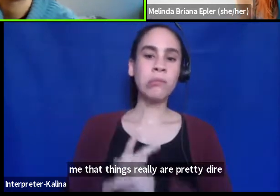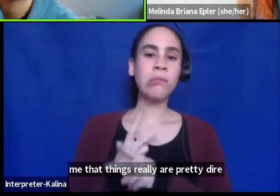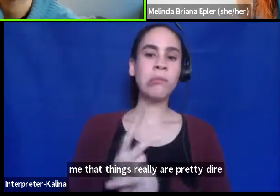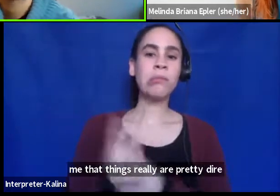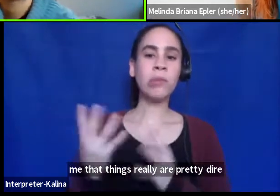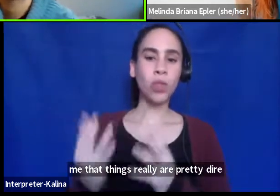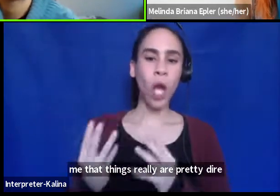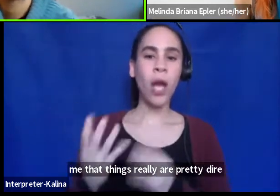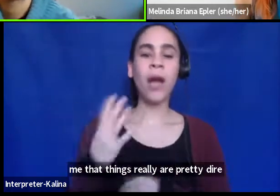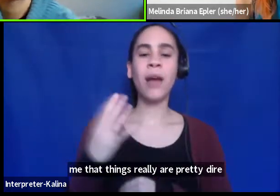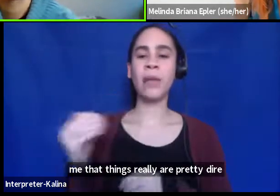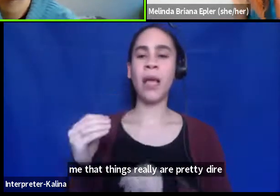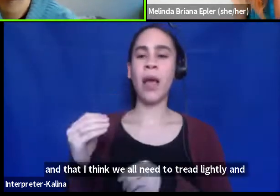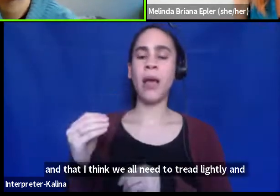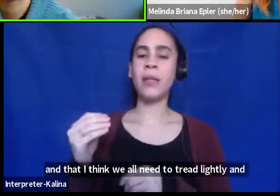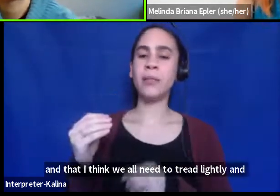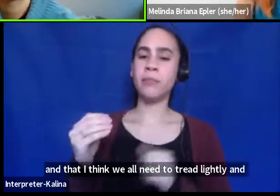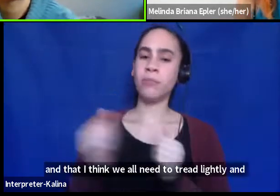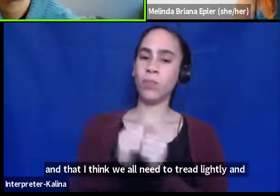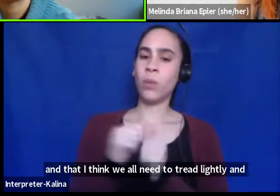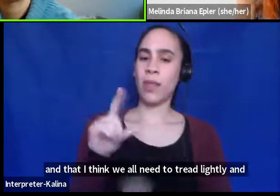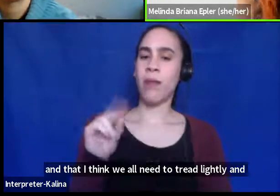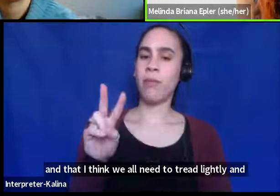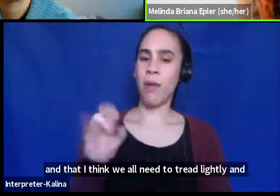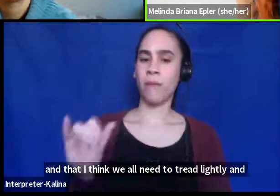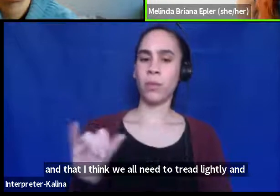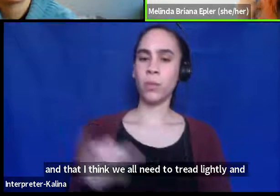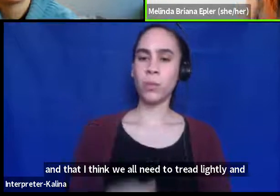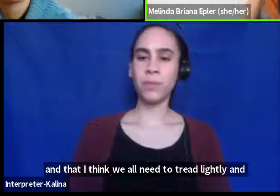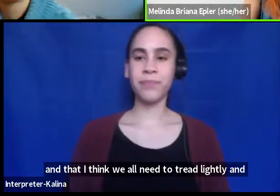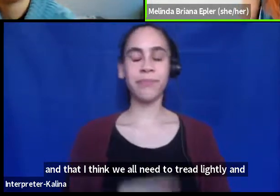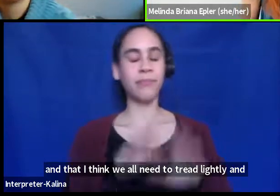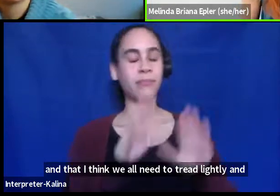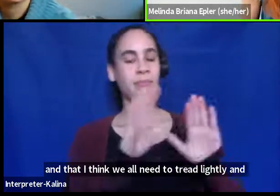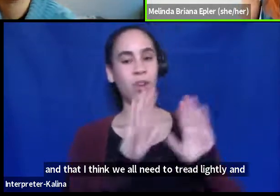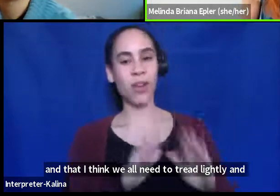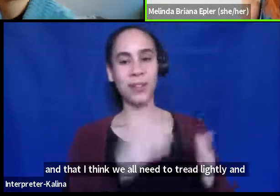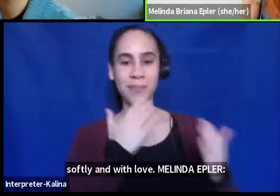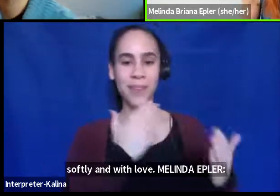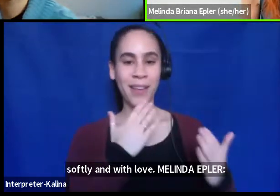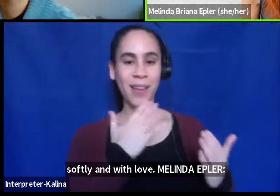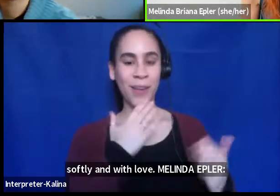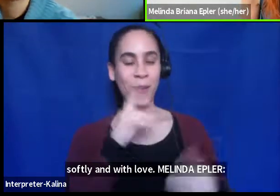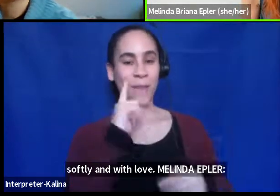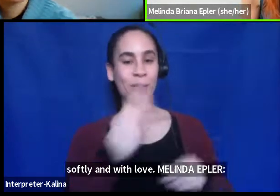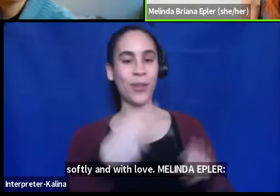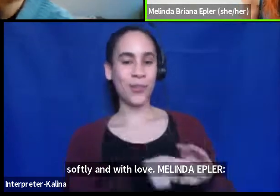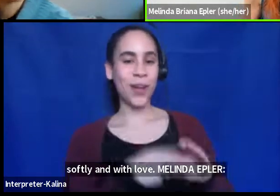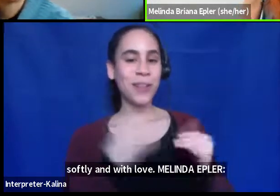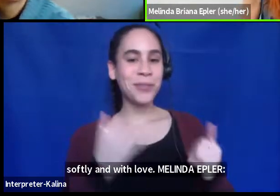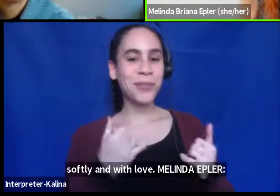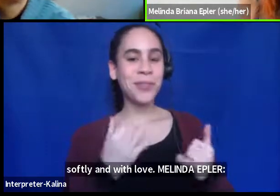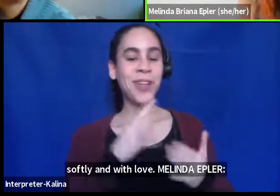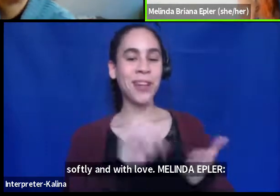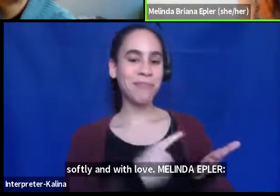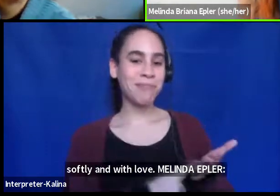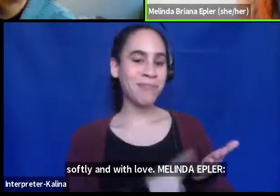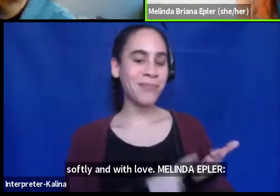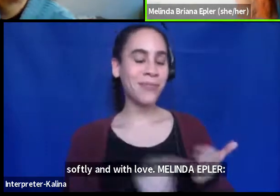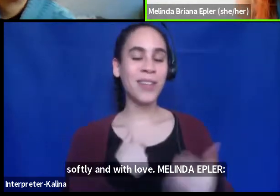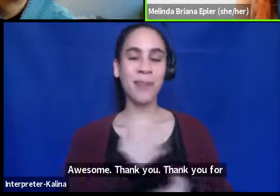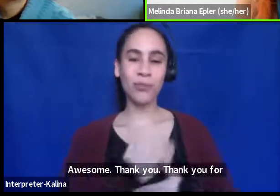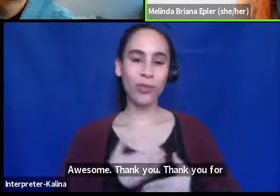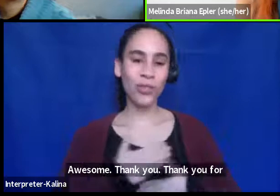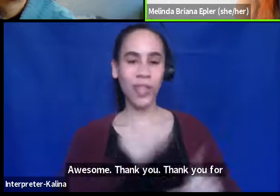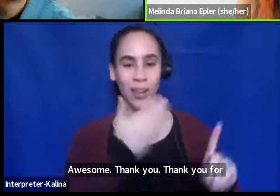love. Awesome. Thank you. Thank you for joining me and having this discussion. I appreciate you and